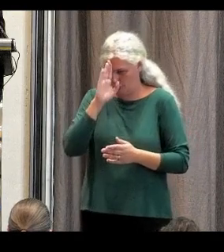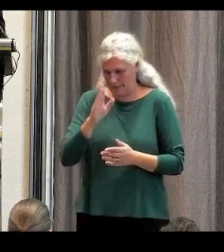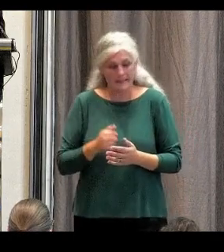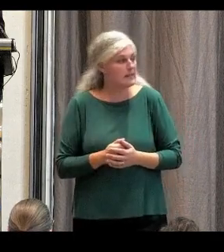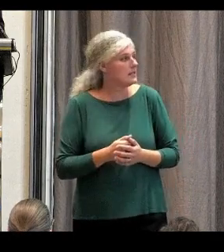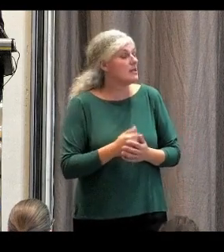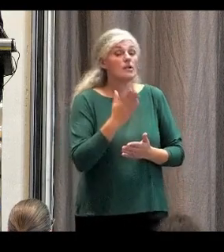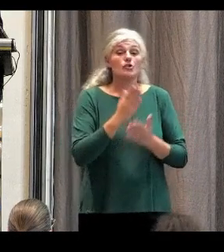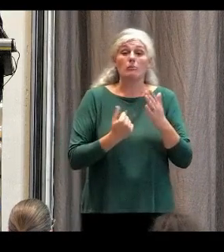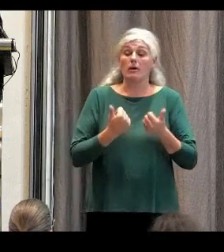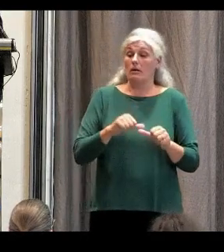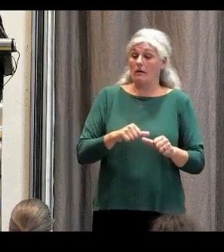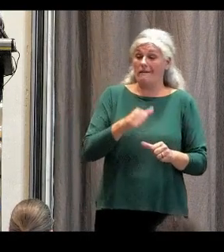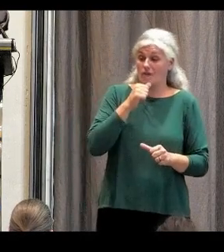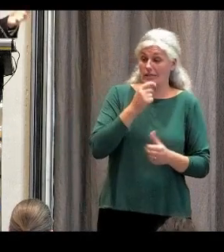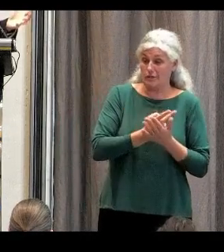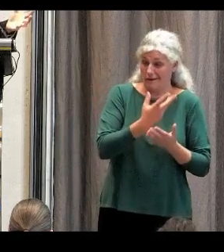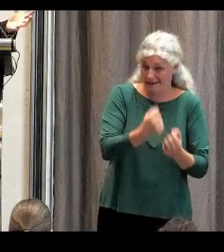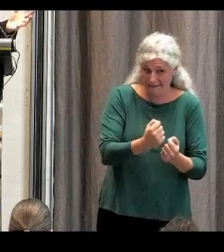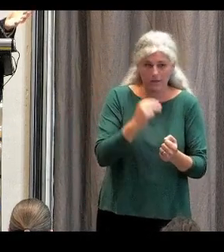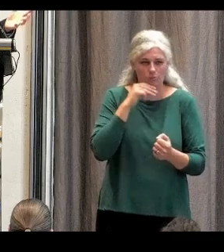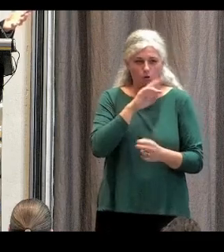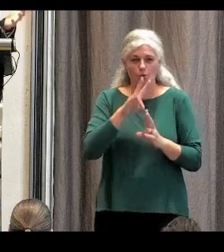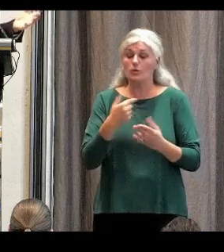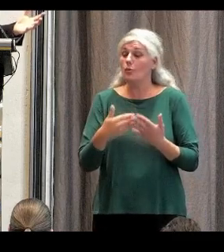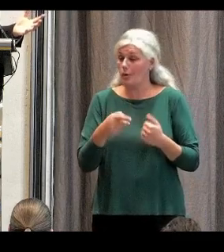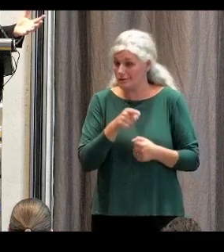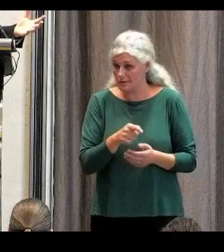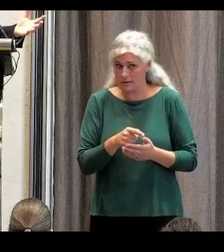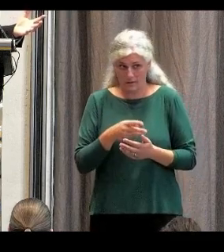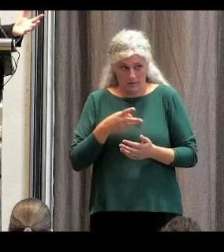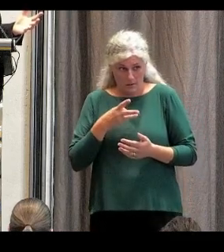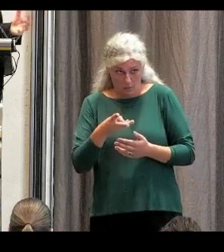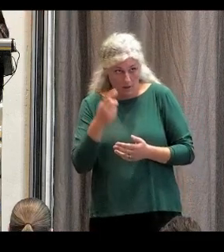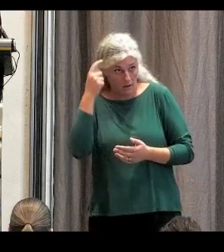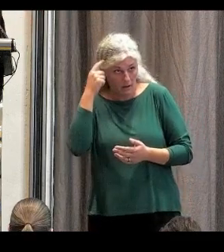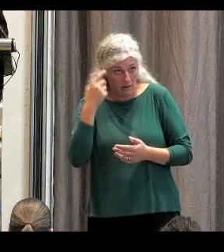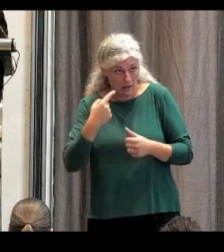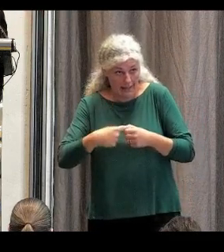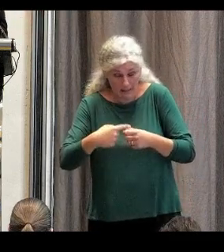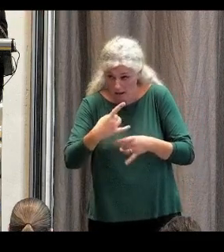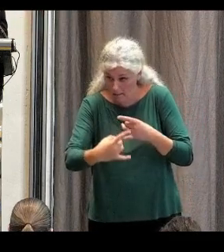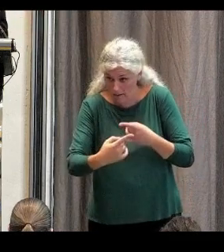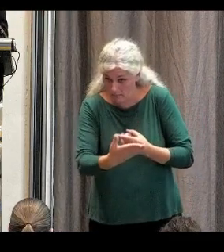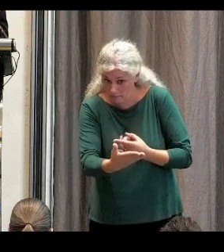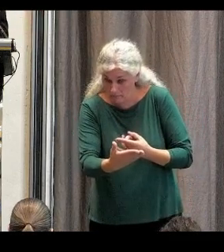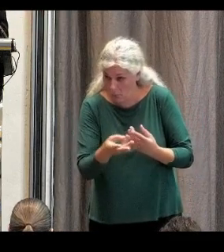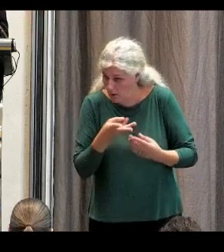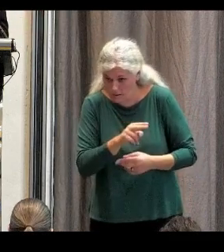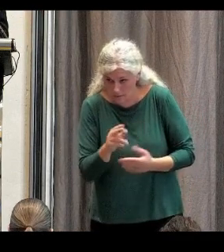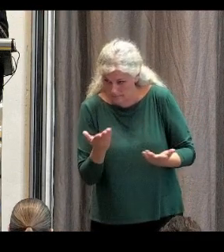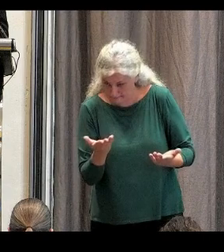And if somebody has had a first seizure, of course, a really important question is, well, am I going to have another? And